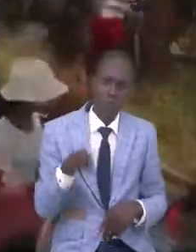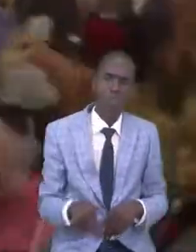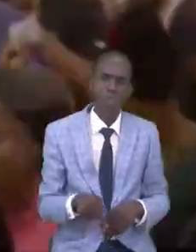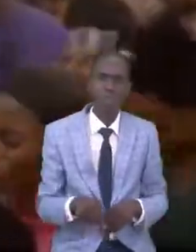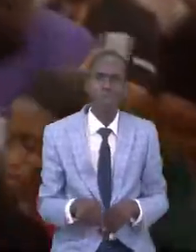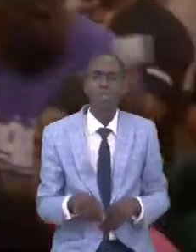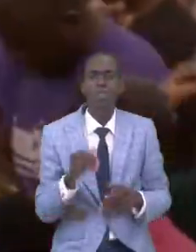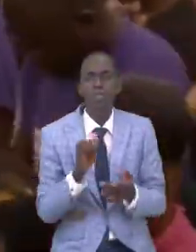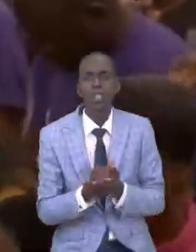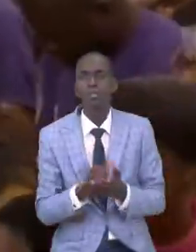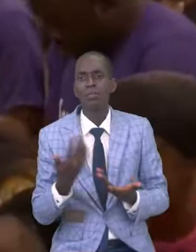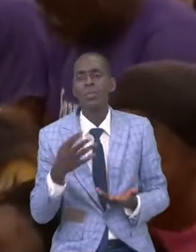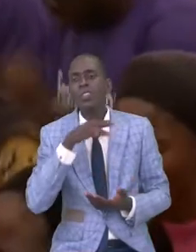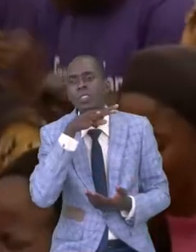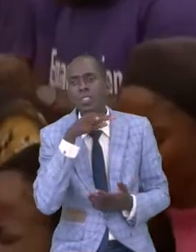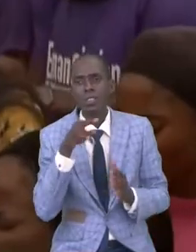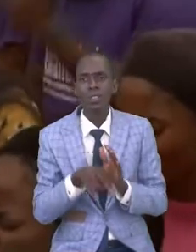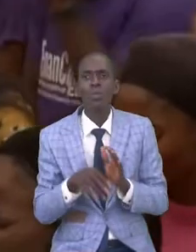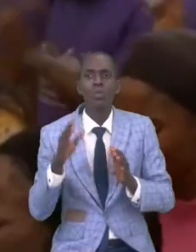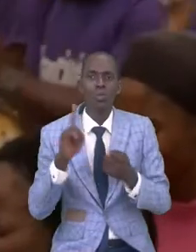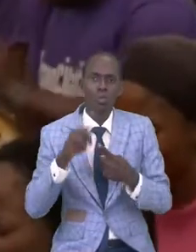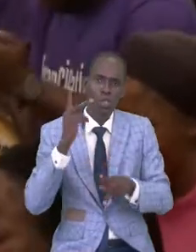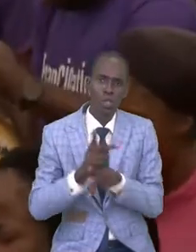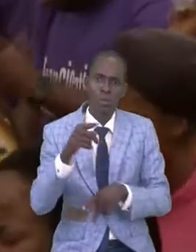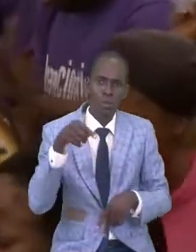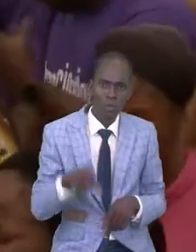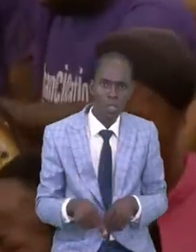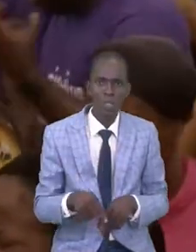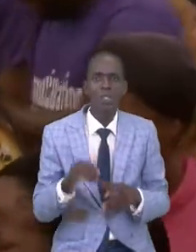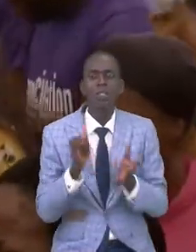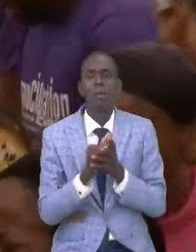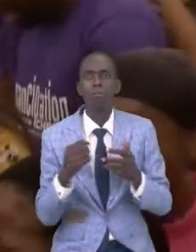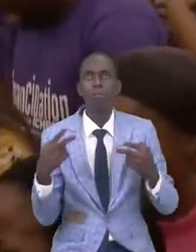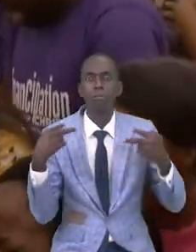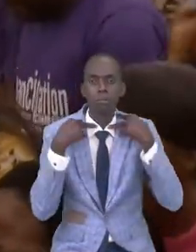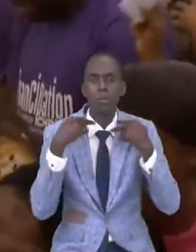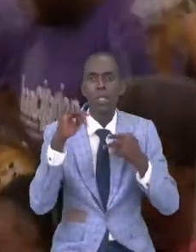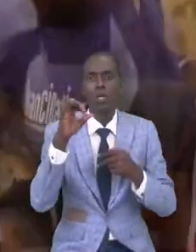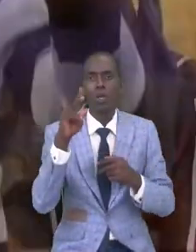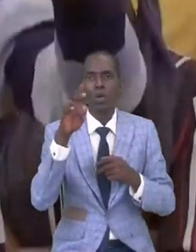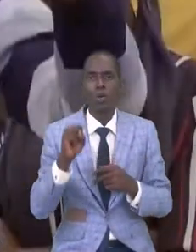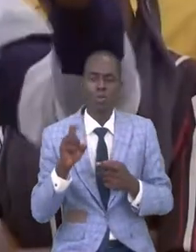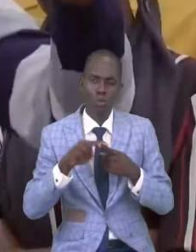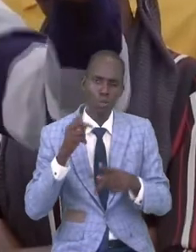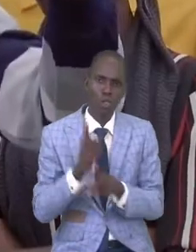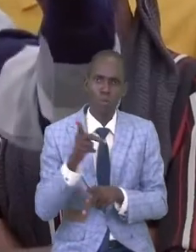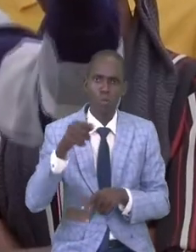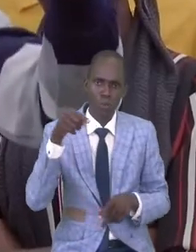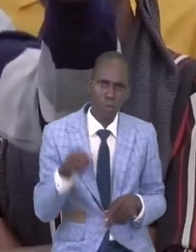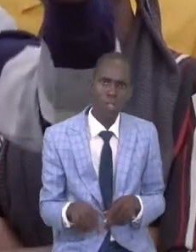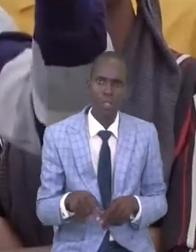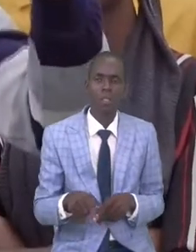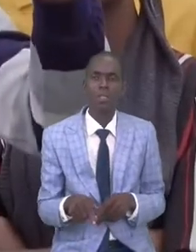Transgression will keep you down. Yokes will keep you down.